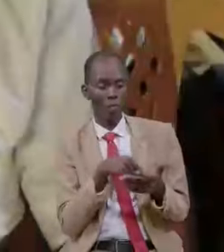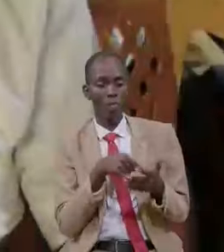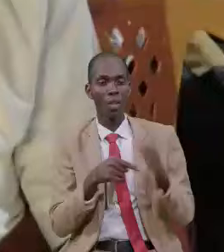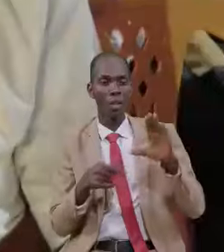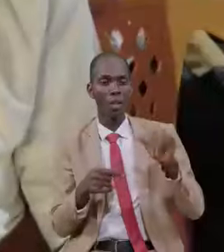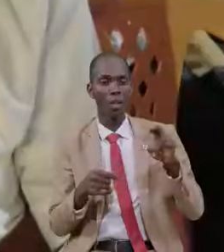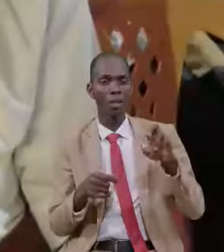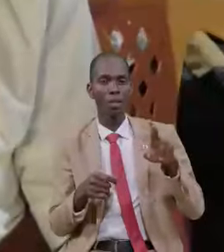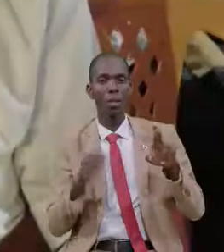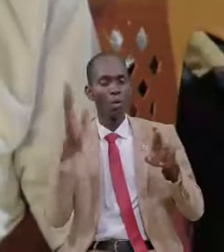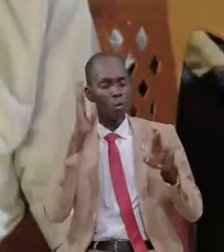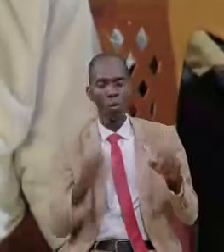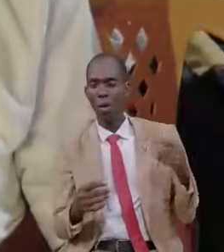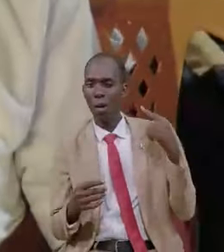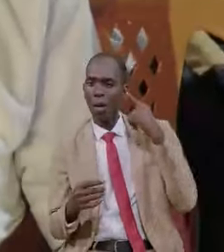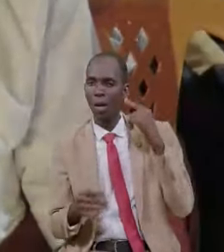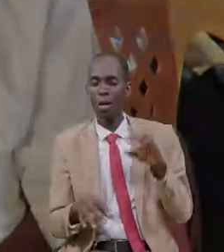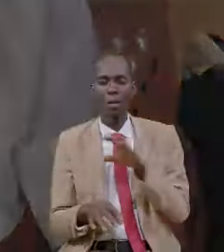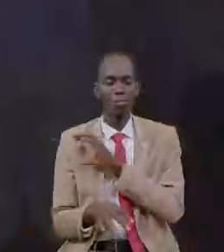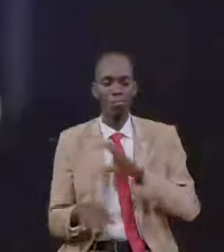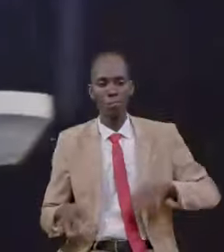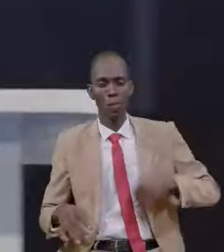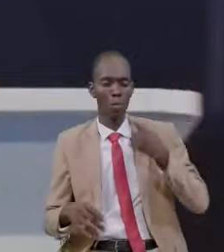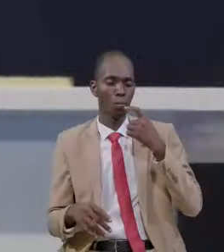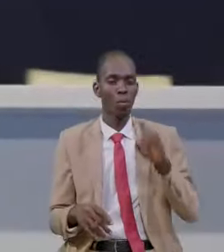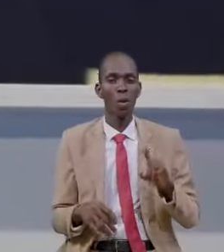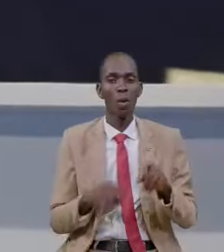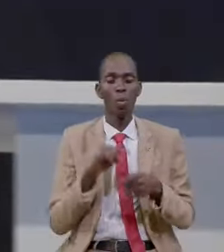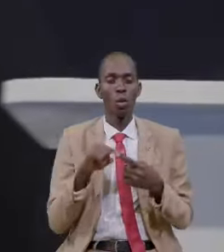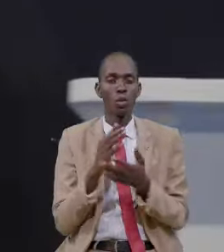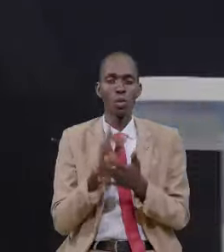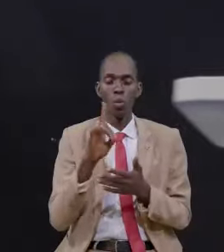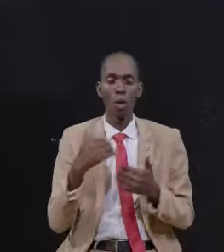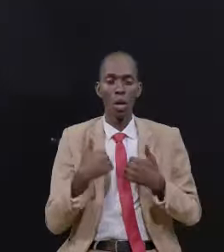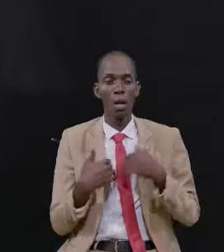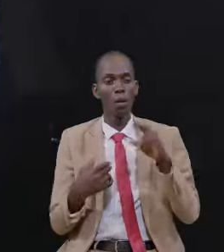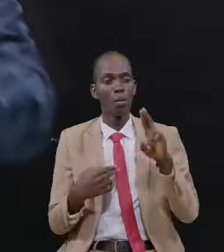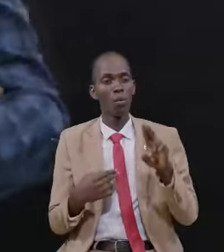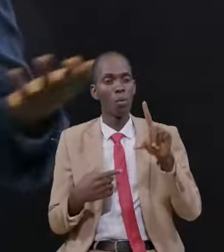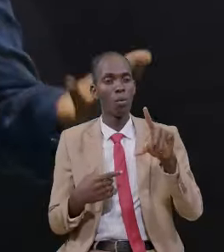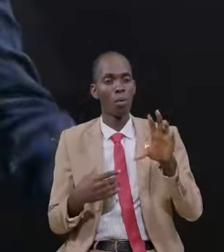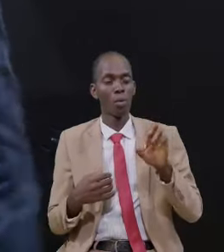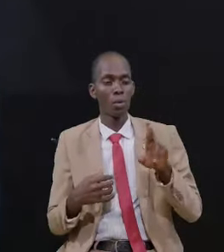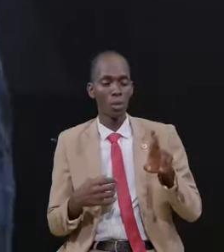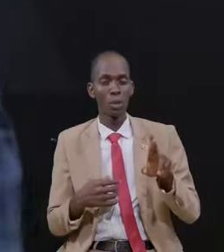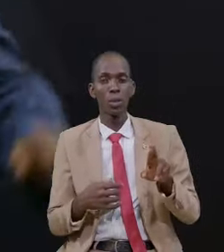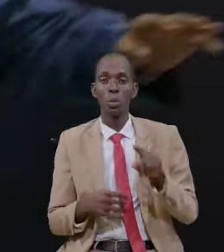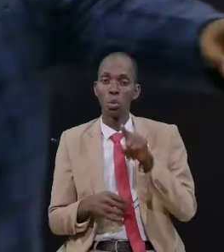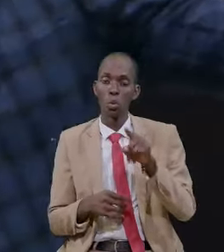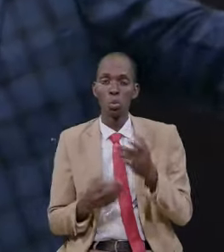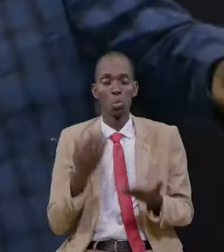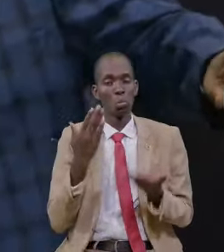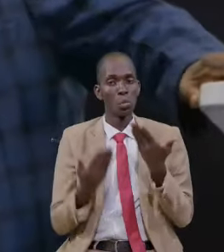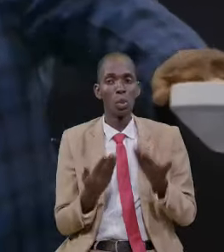Amen. When somebody has ulcer, now you may not be able to speak